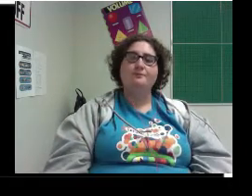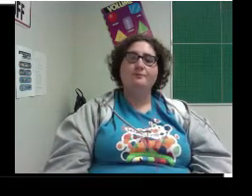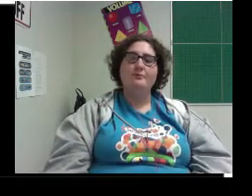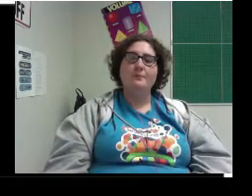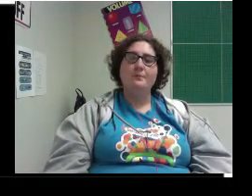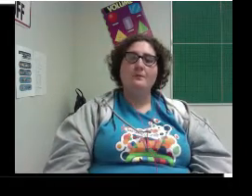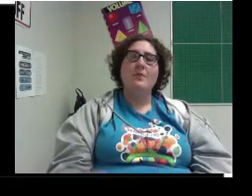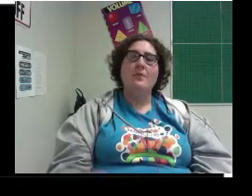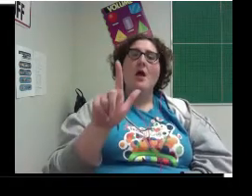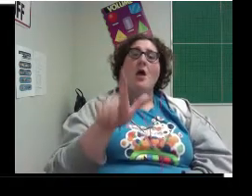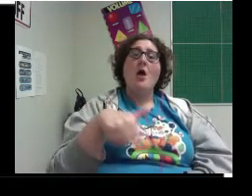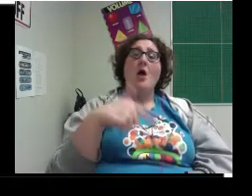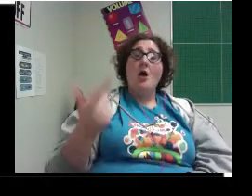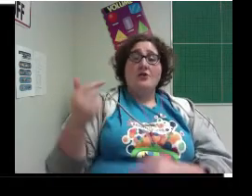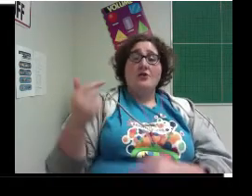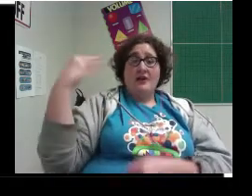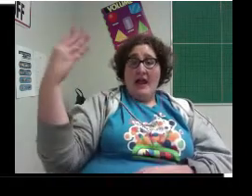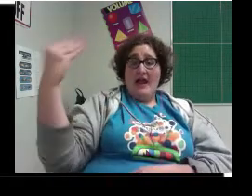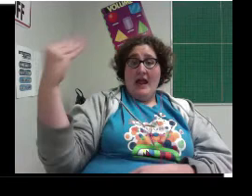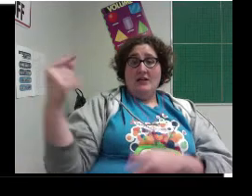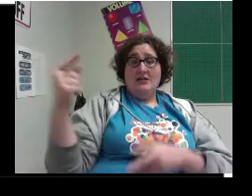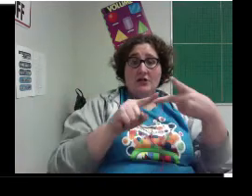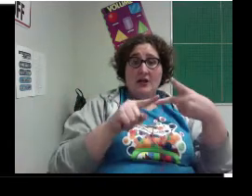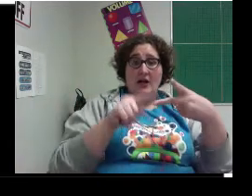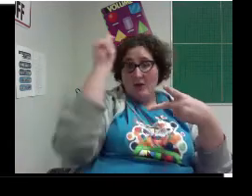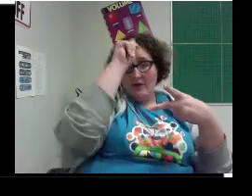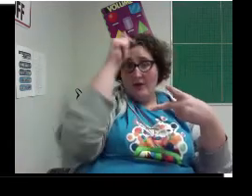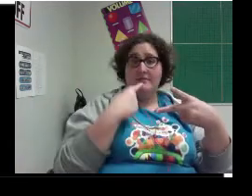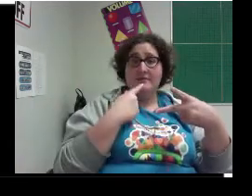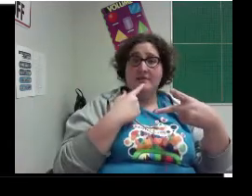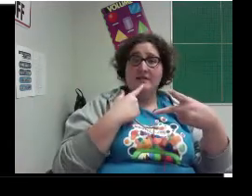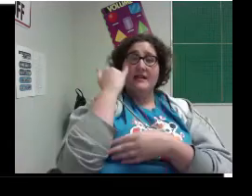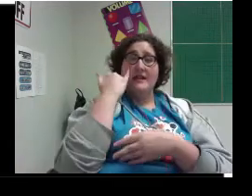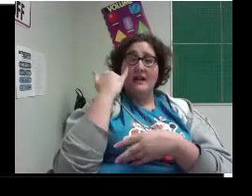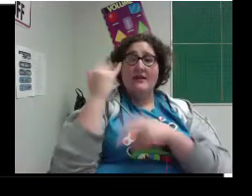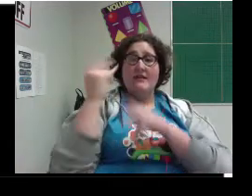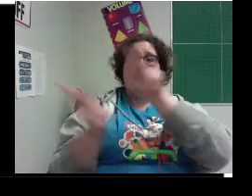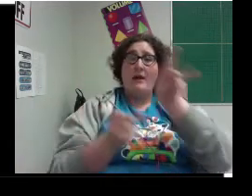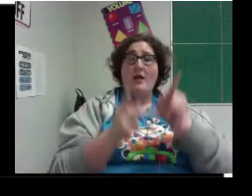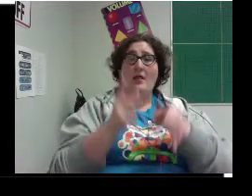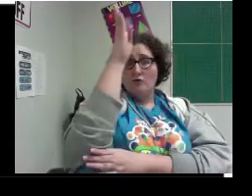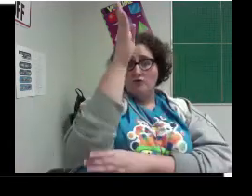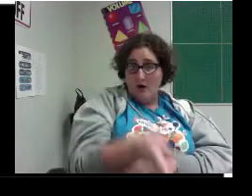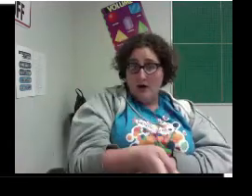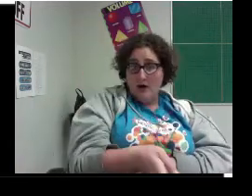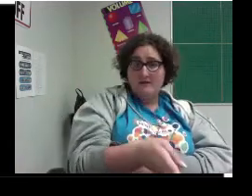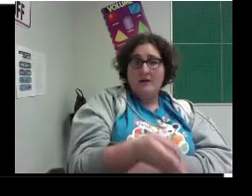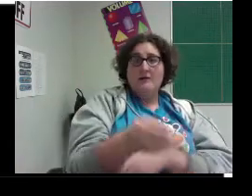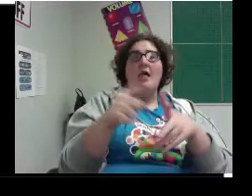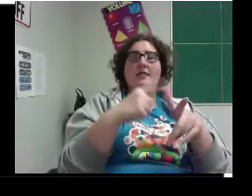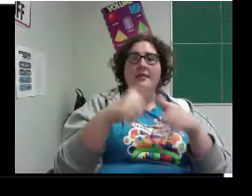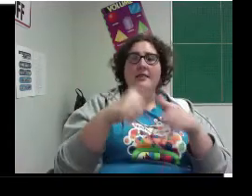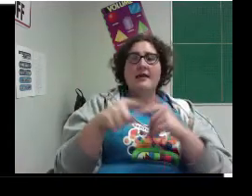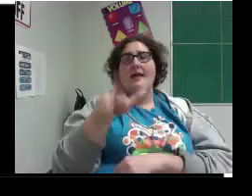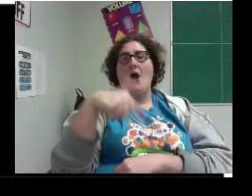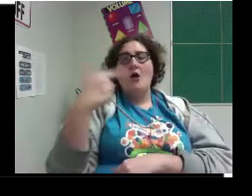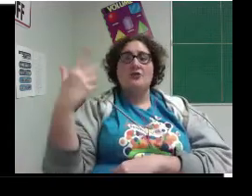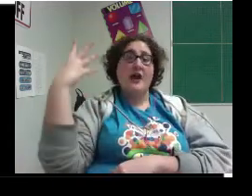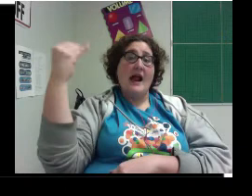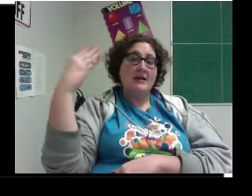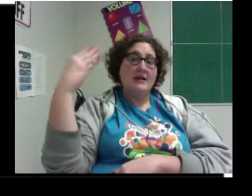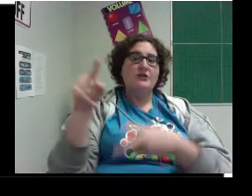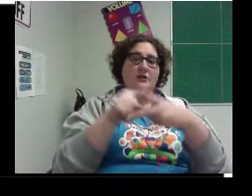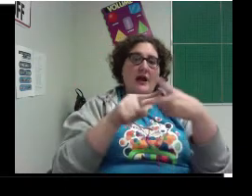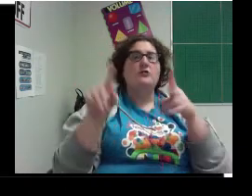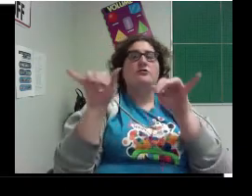Alternate exterior angles. It says alternate exterior angle theorem says if a transversal intersects two parallel lines, then the alternate exterior angles are